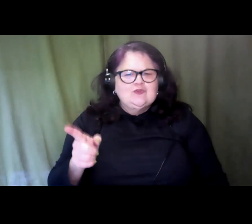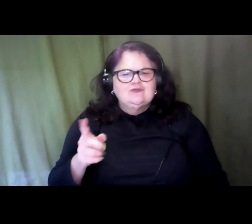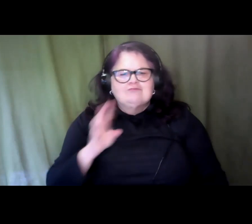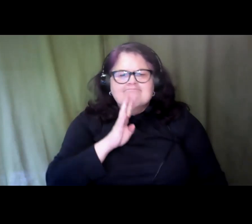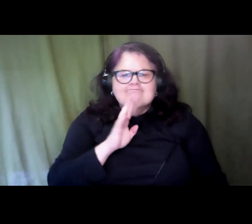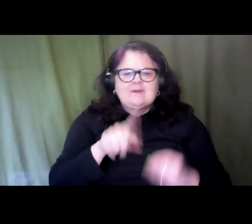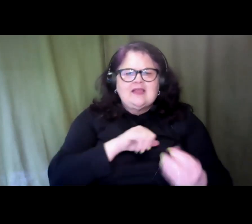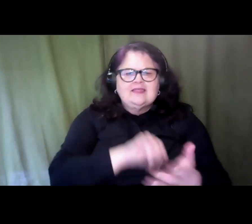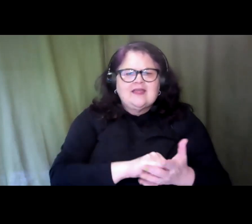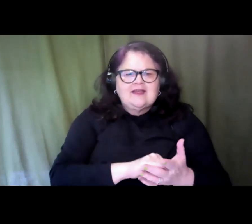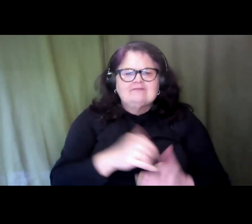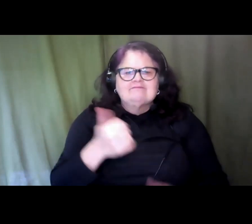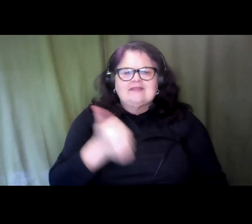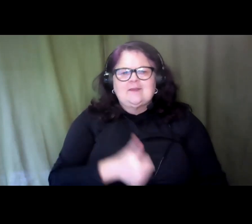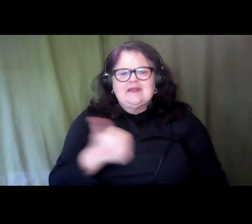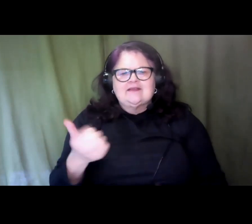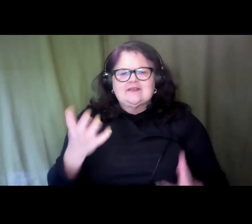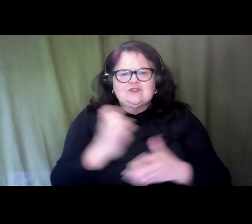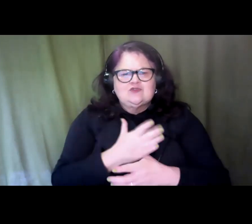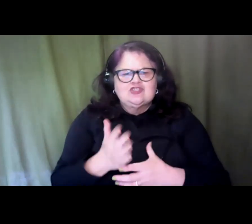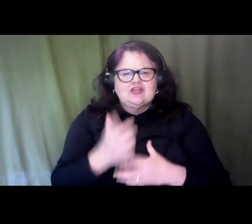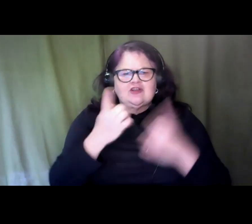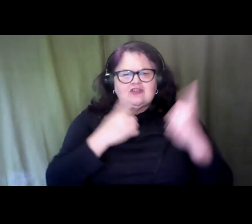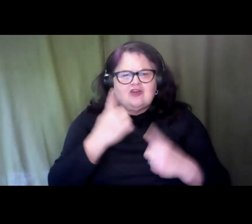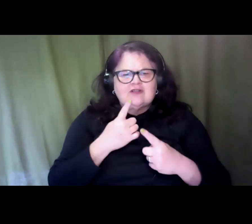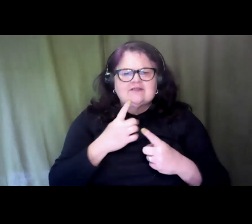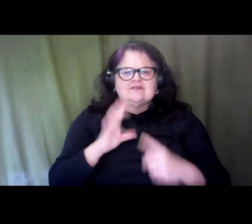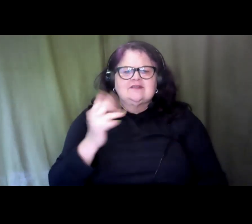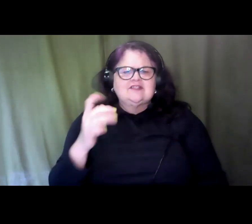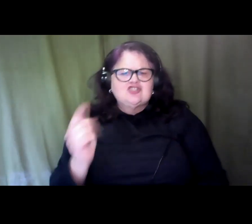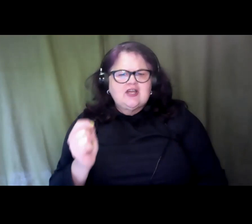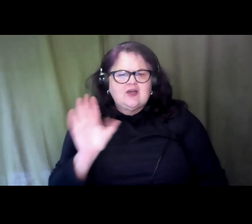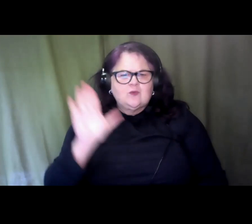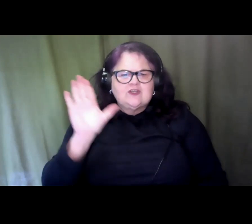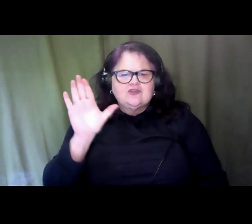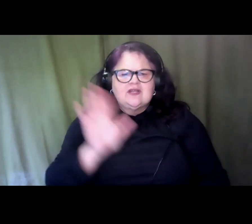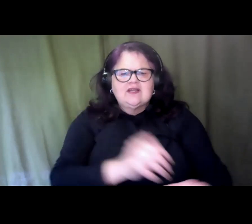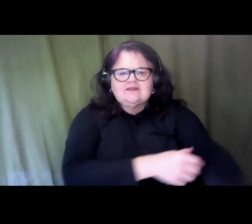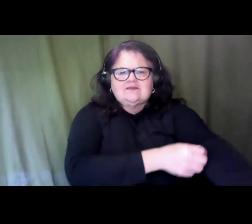or anyone else who wants to share thoughts in chat or raise your hand.